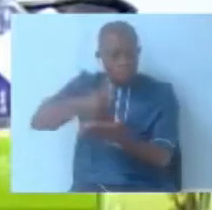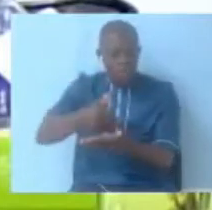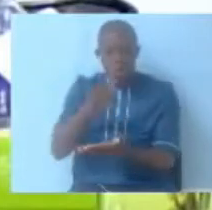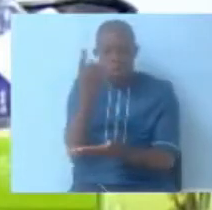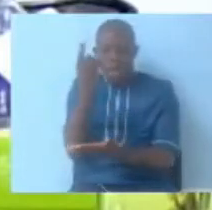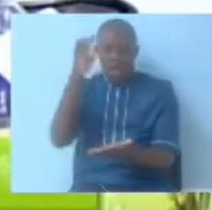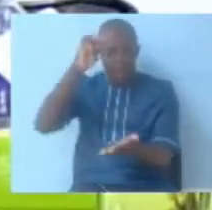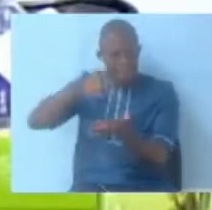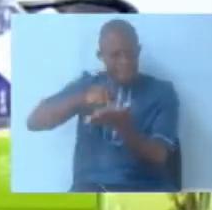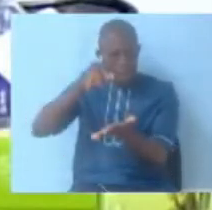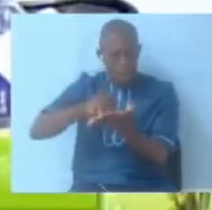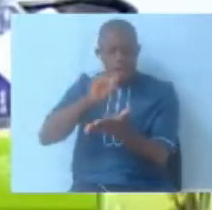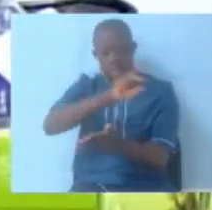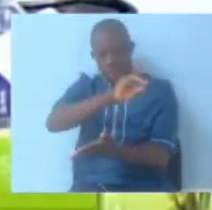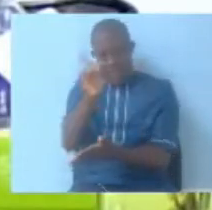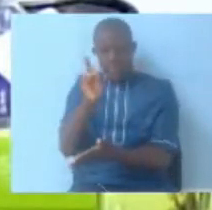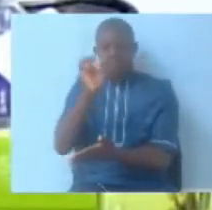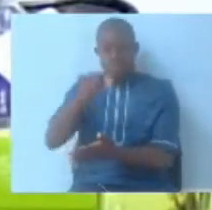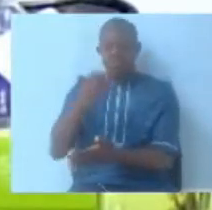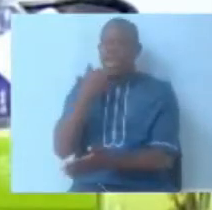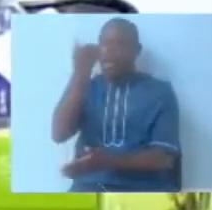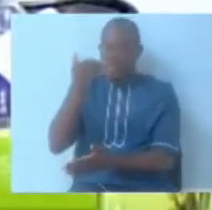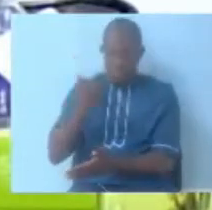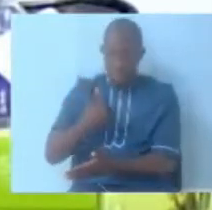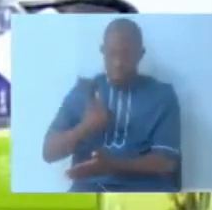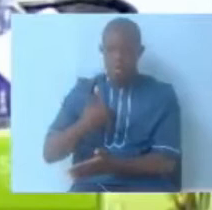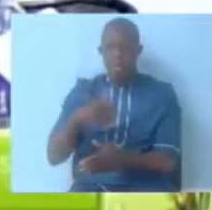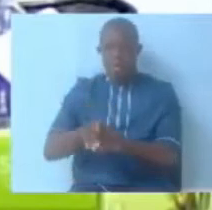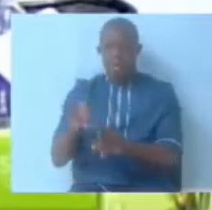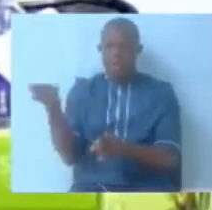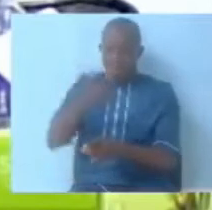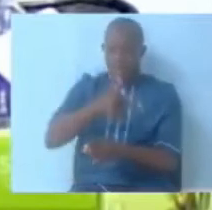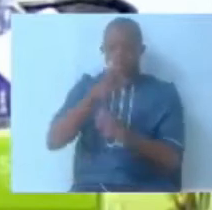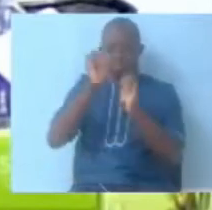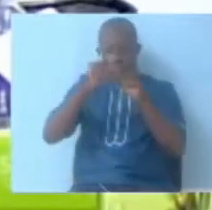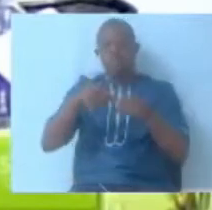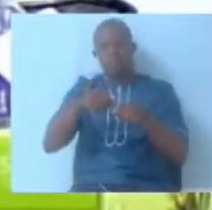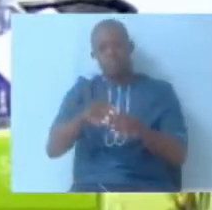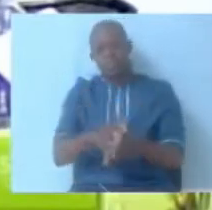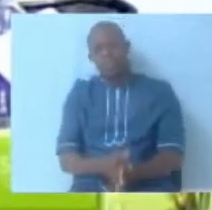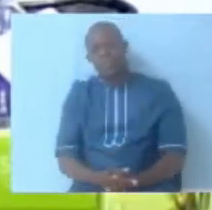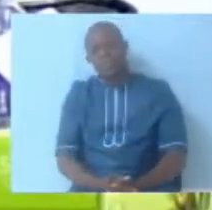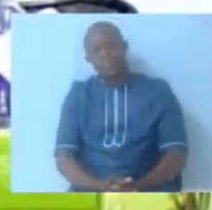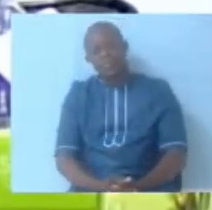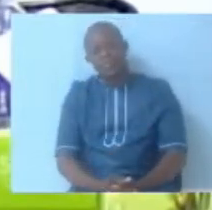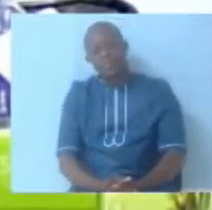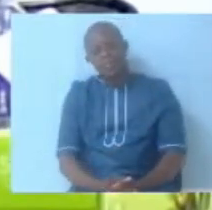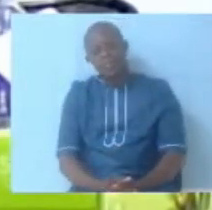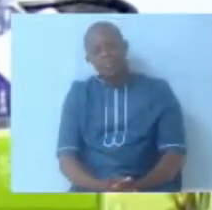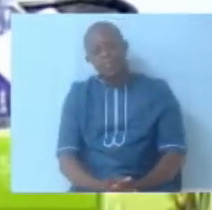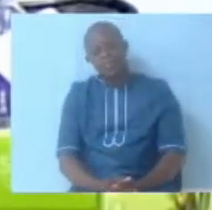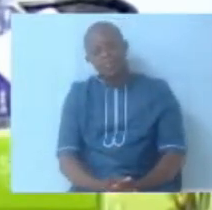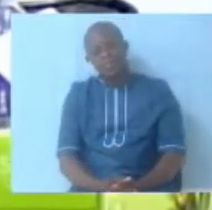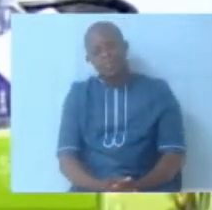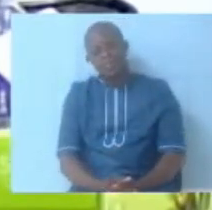lufanalu kito lulanya aninko lukafutema nyaming isi kito lutano le aninkubo nyoto mea alonko nini depans